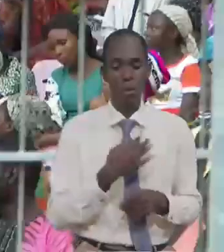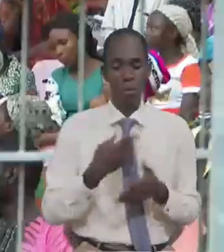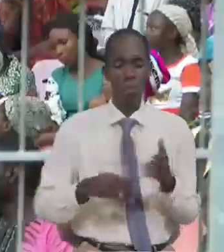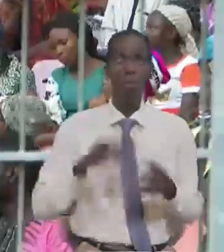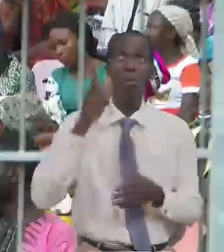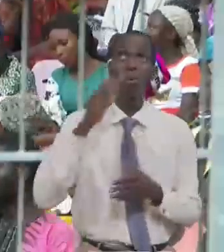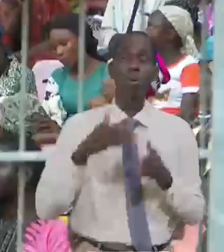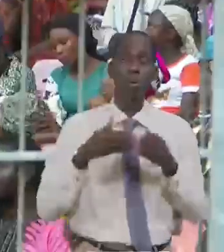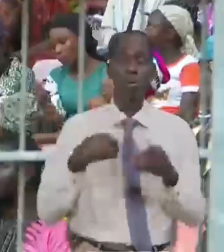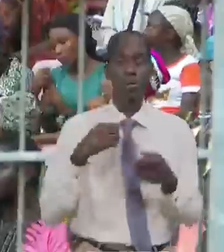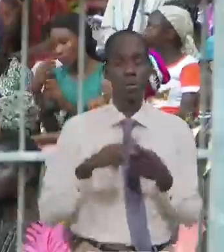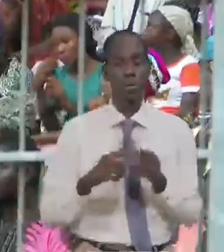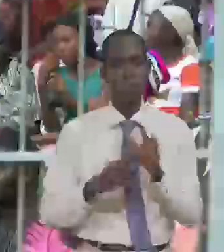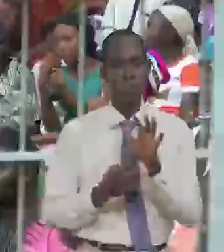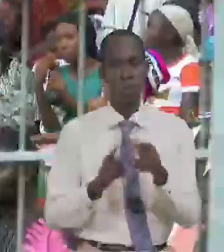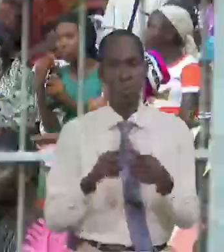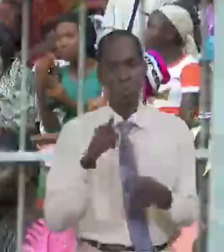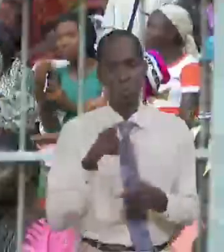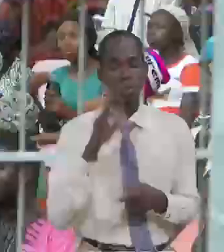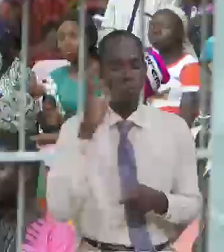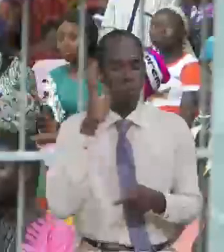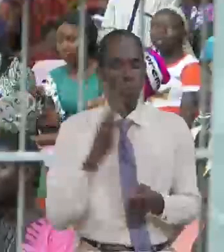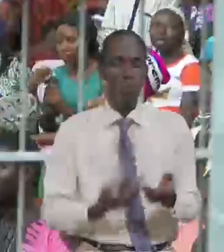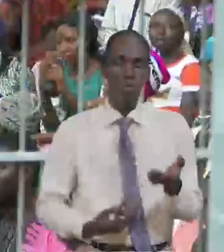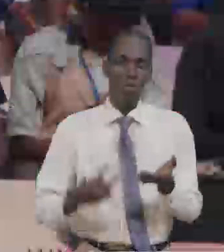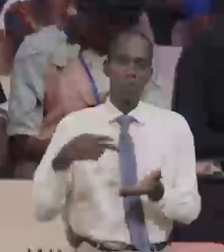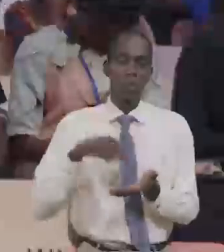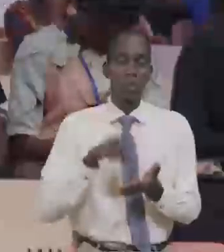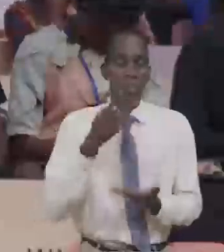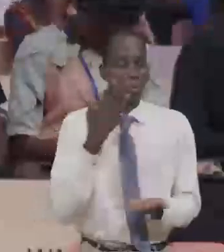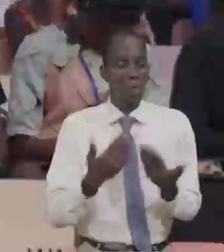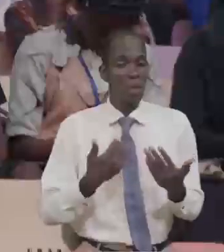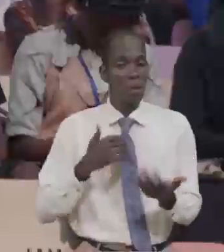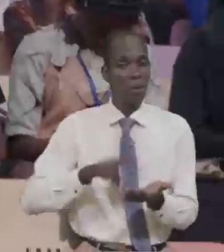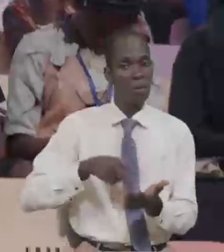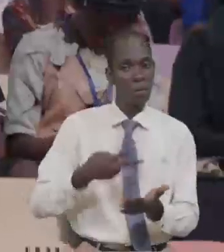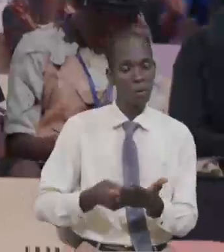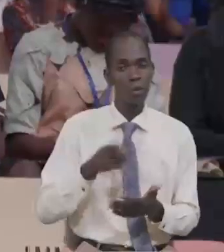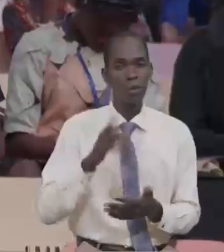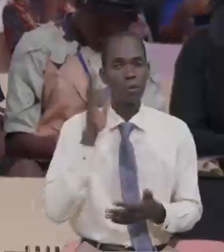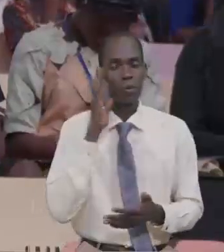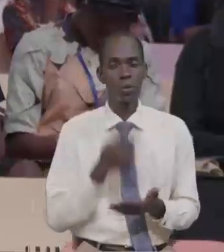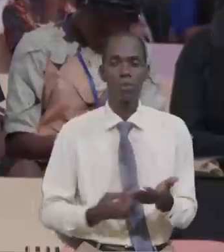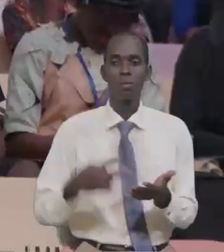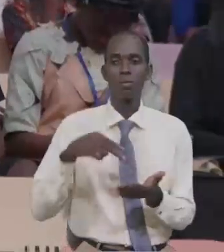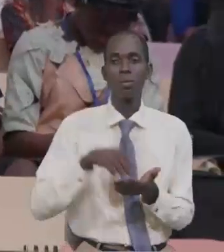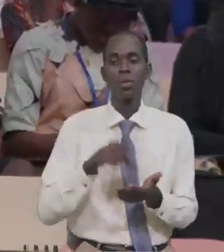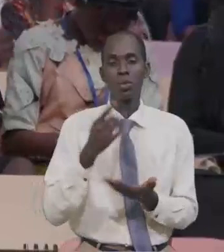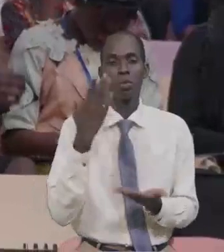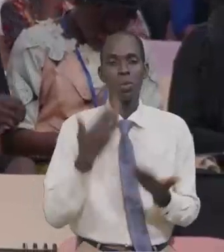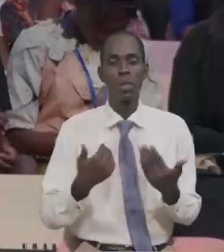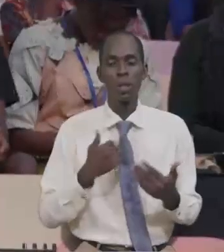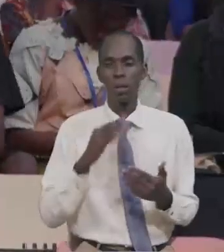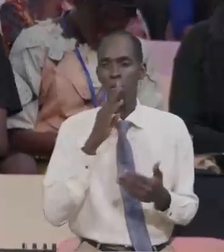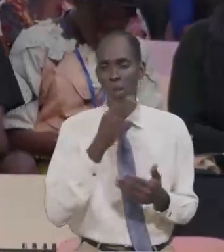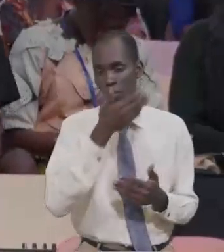might have been reaching off, you will rise up. You will start where you are now. It doesn't take